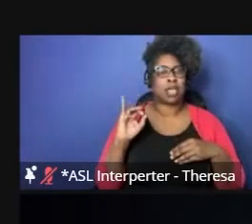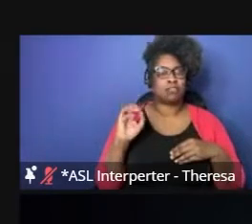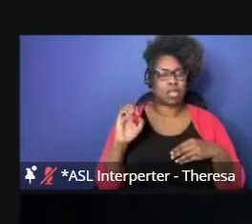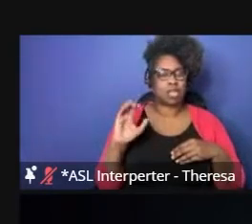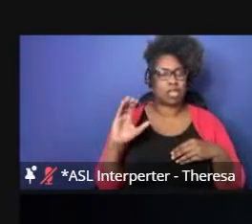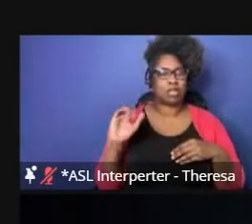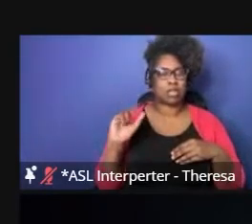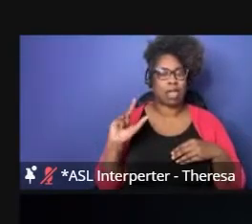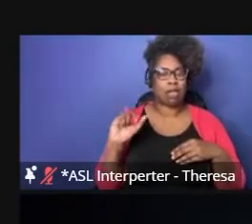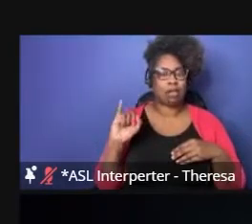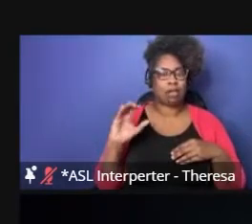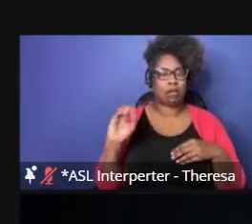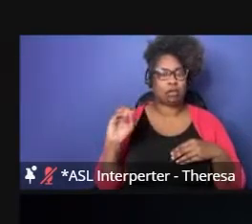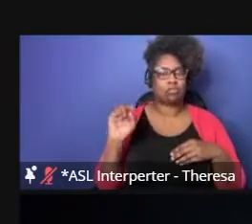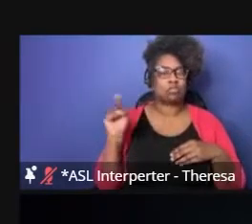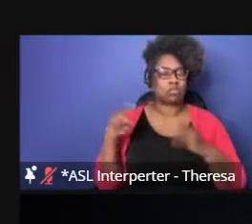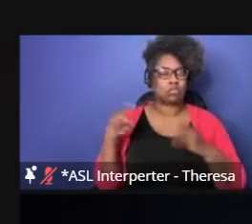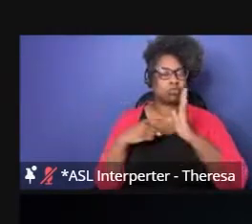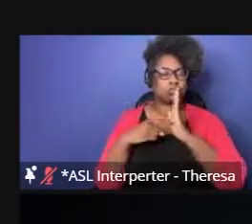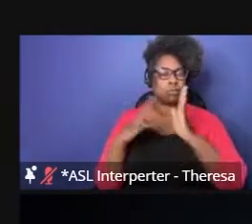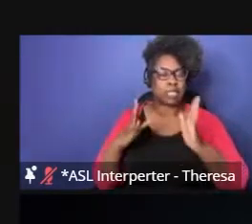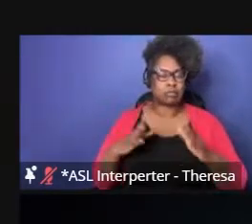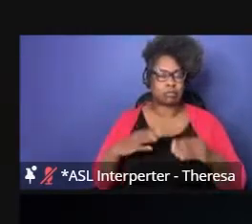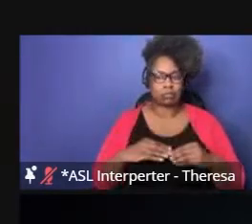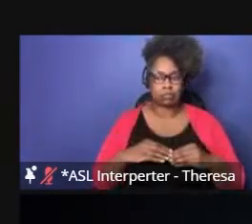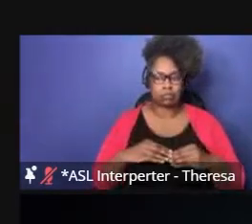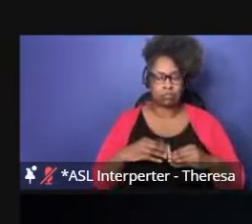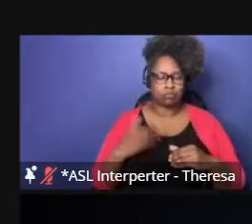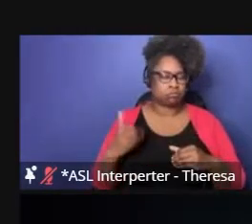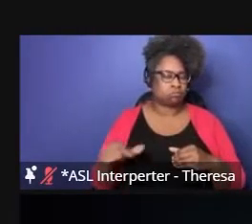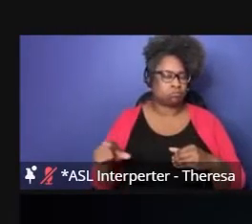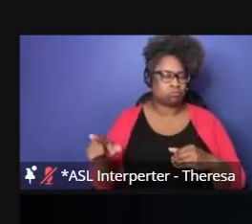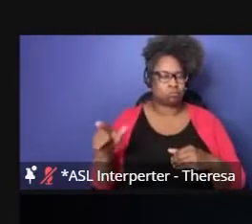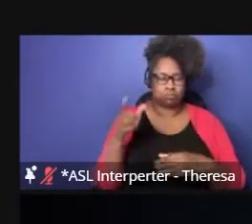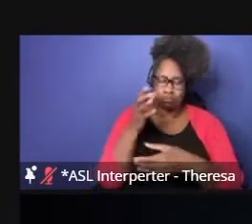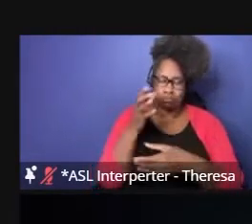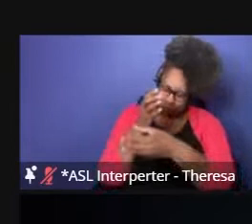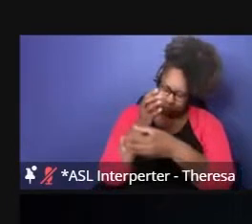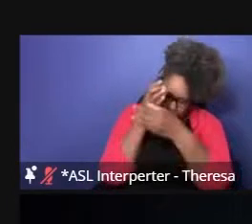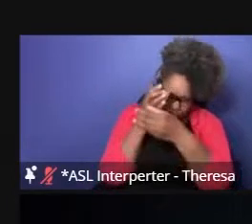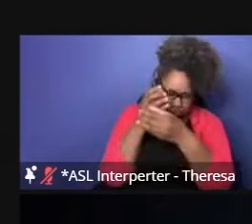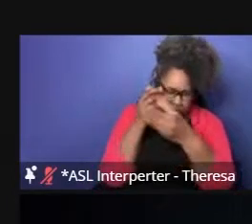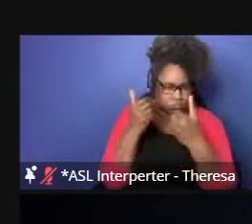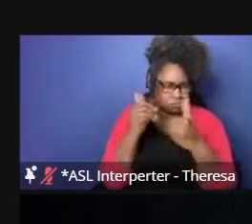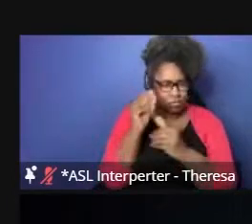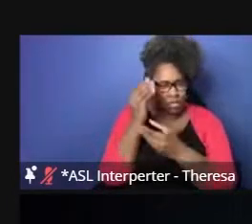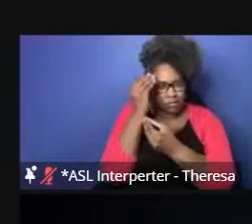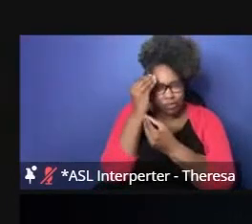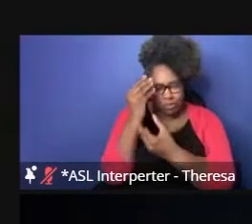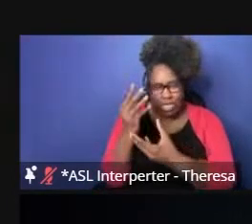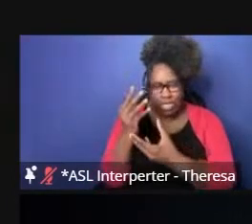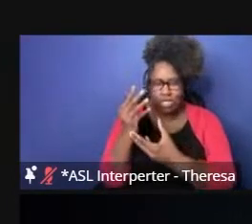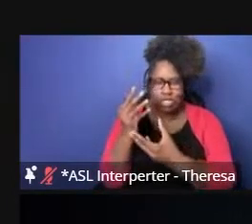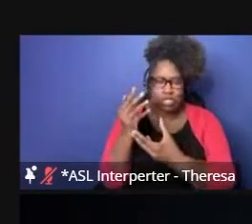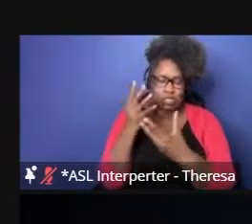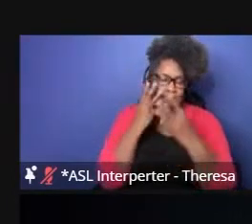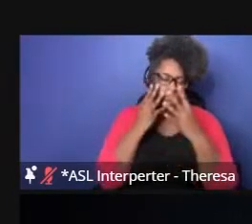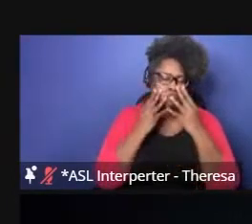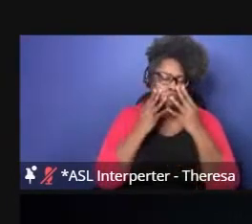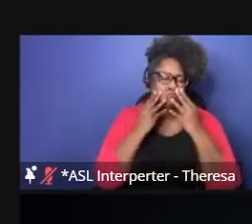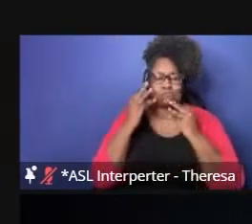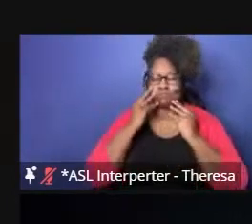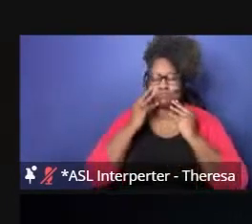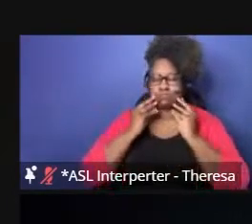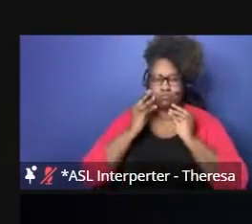representatives, and she brings a wealth of information to and experience